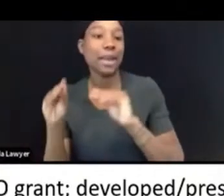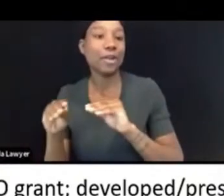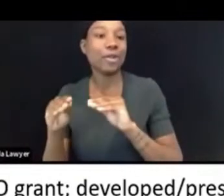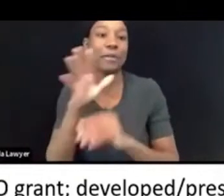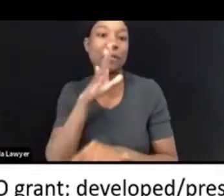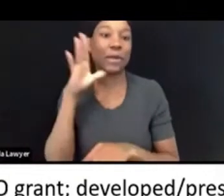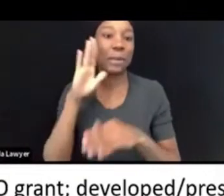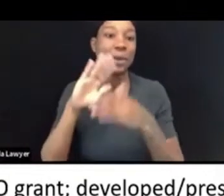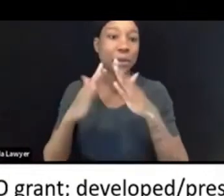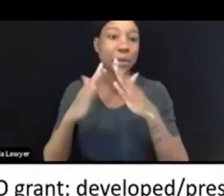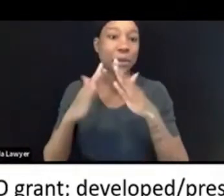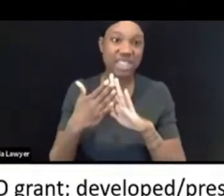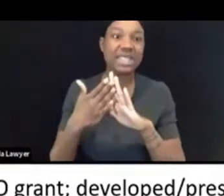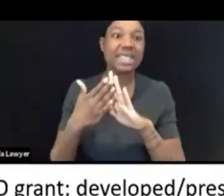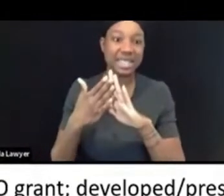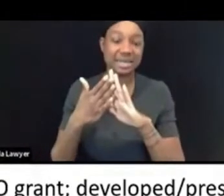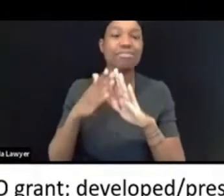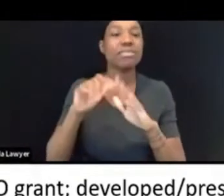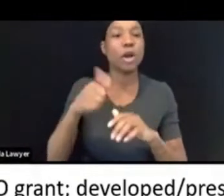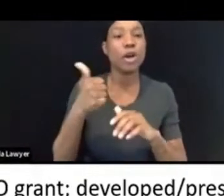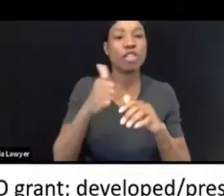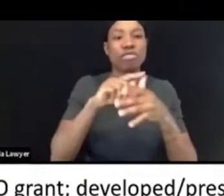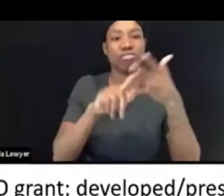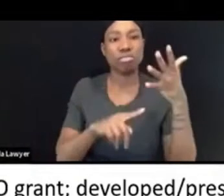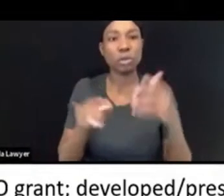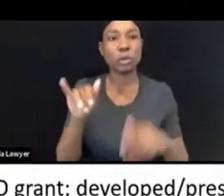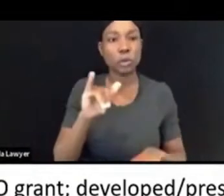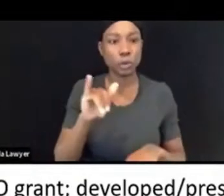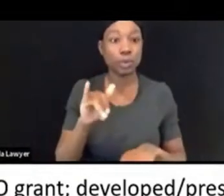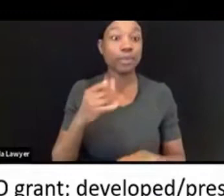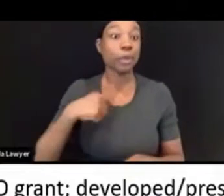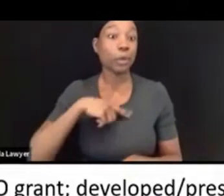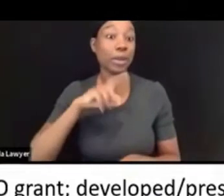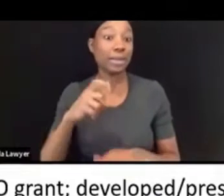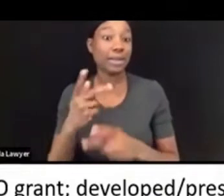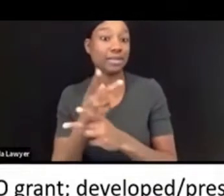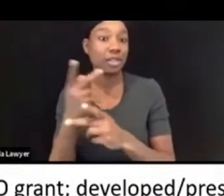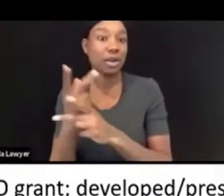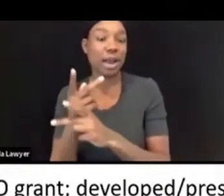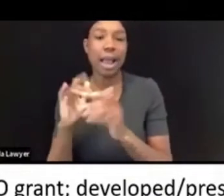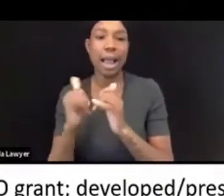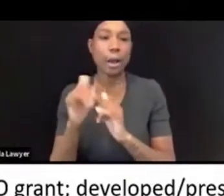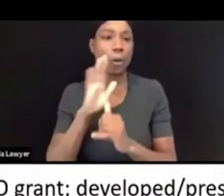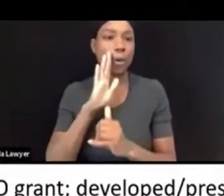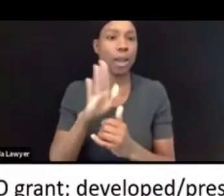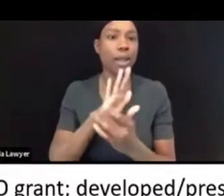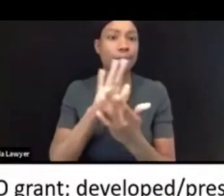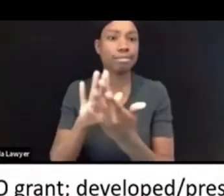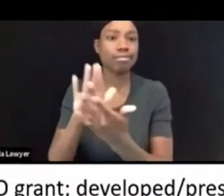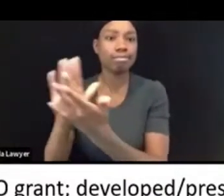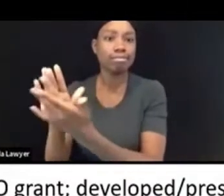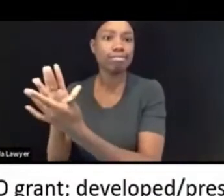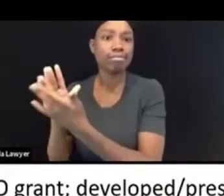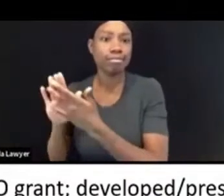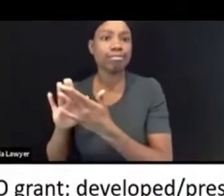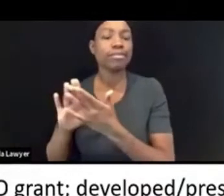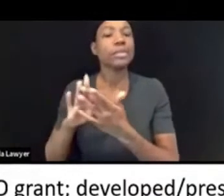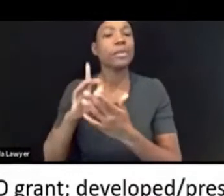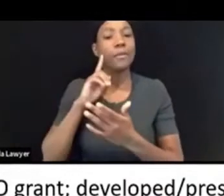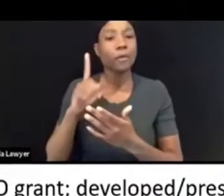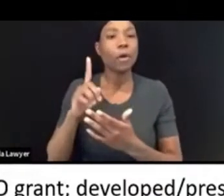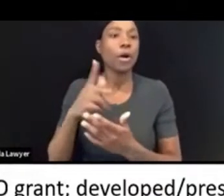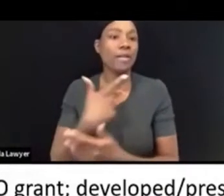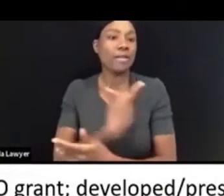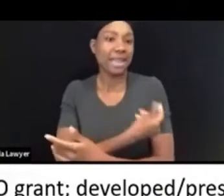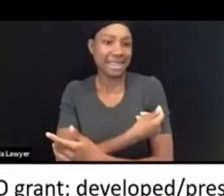low vaccination rates remain in the county and how we will reach out to that community through mobile points of dispensing sites.